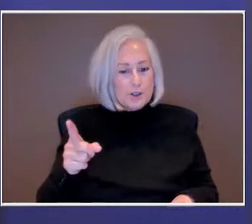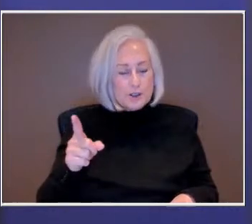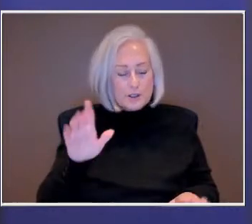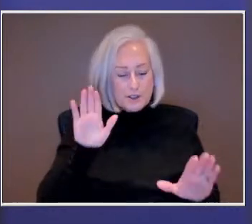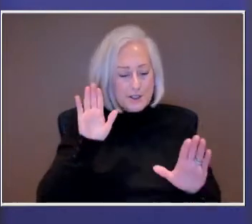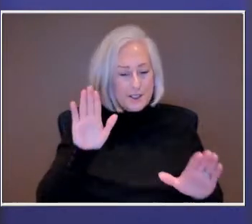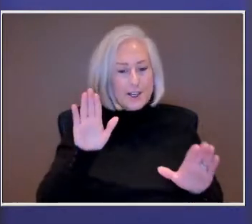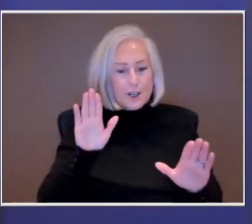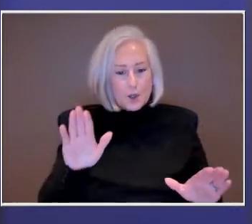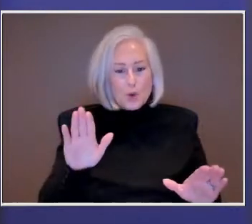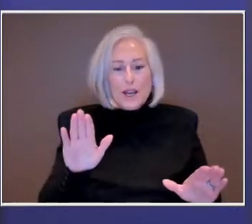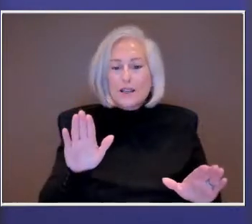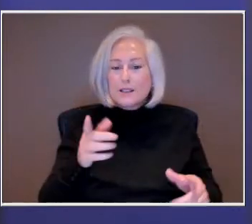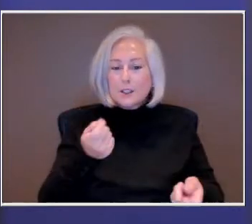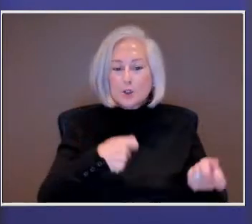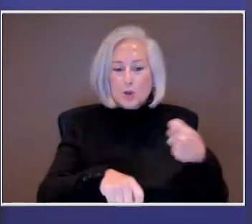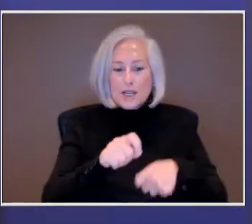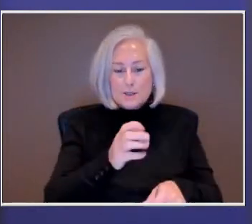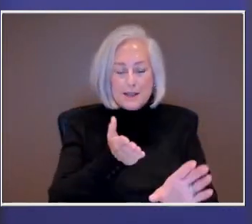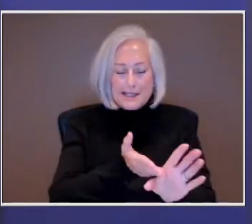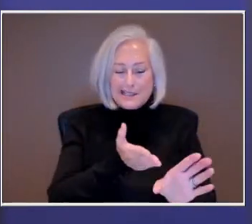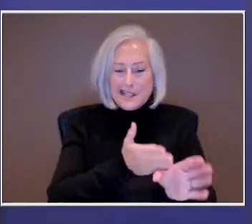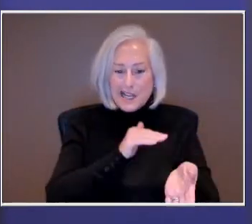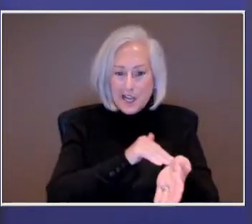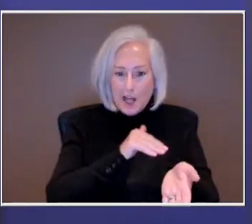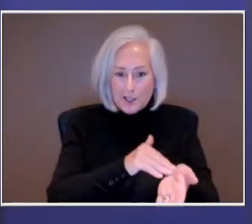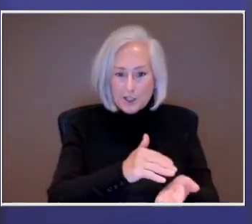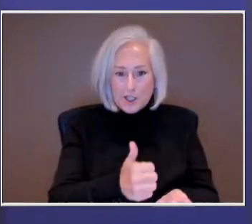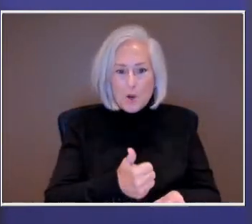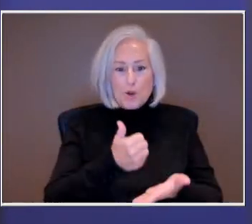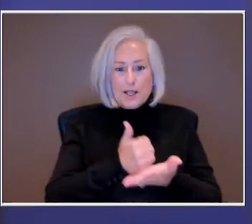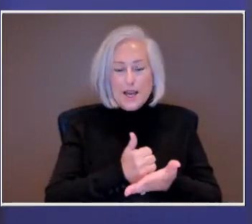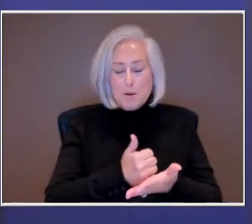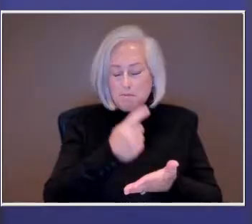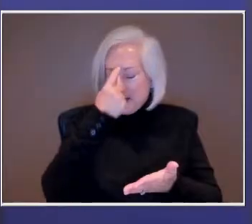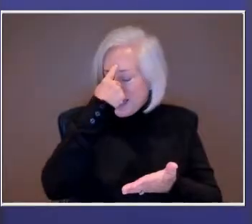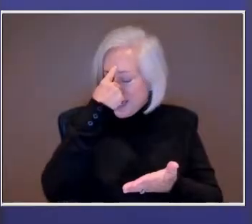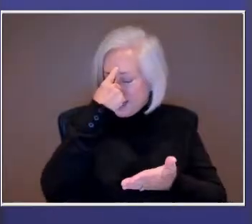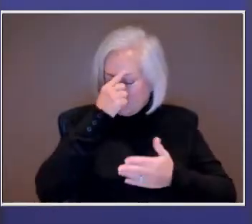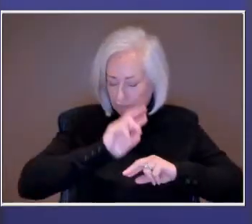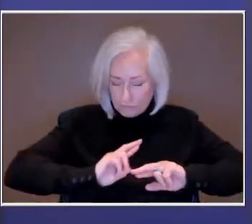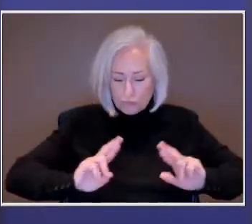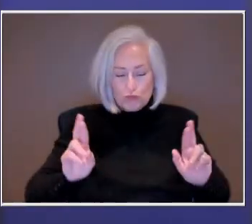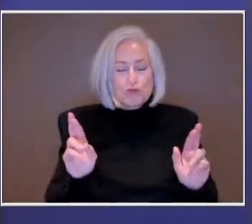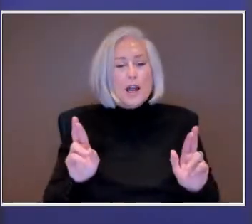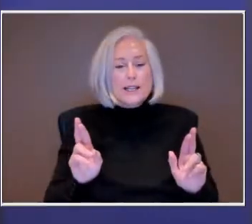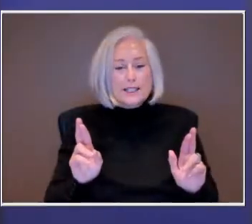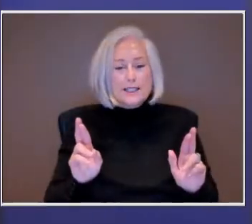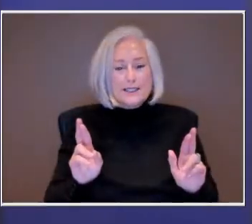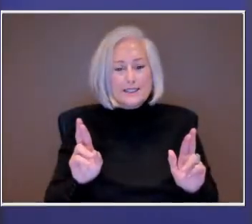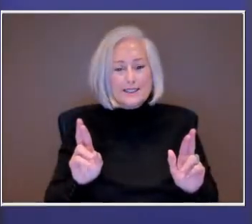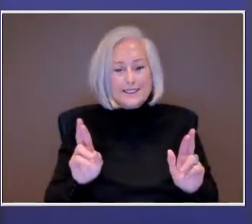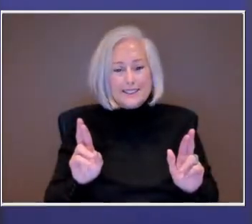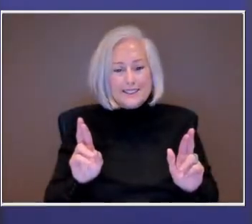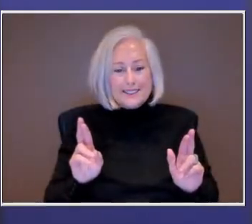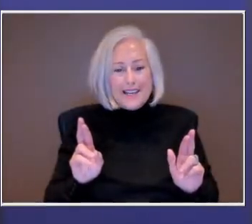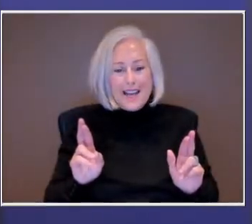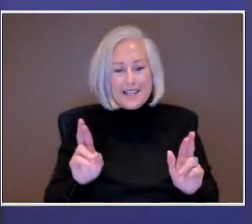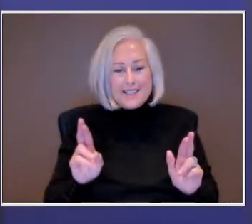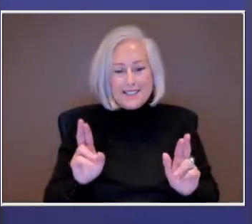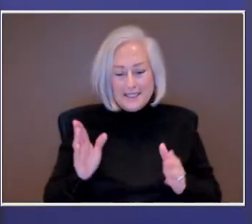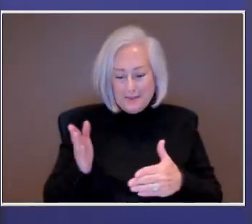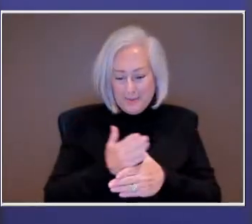transplant psychologist I spoke to that got my head in the right place, and many a times, and it'll obviously stay between her and I, but